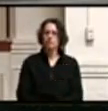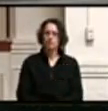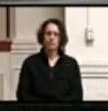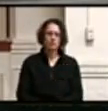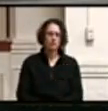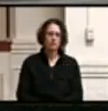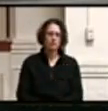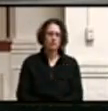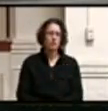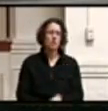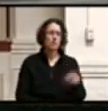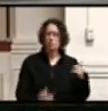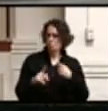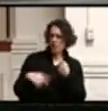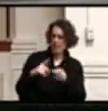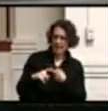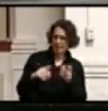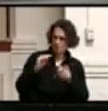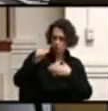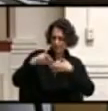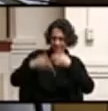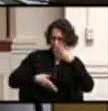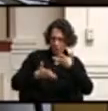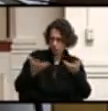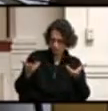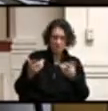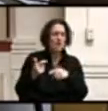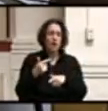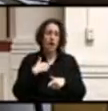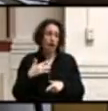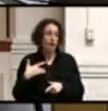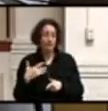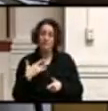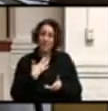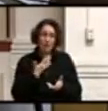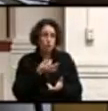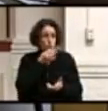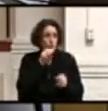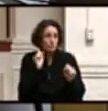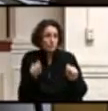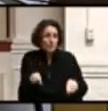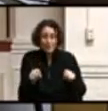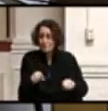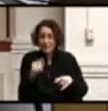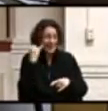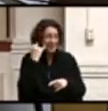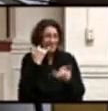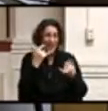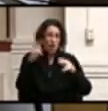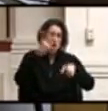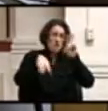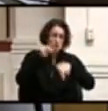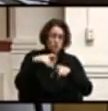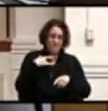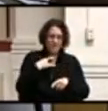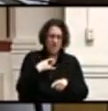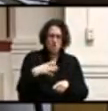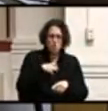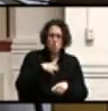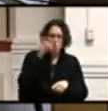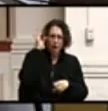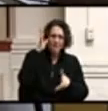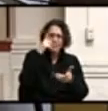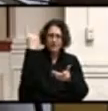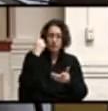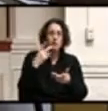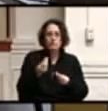be sooner than later. If you have any major objections, now would be the time to speak. But if you don't have major objections